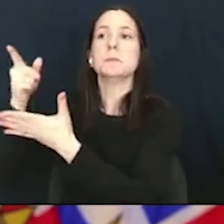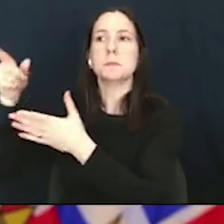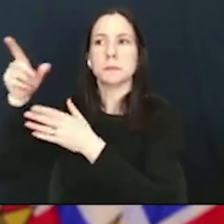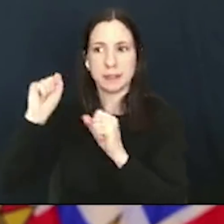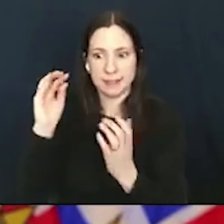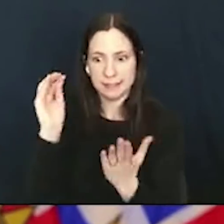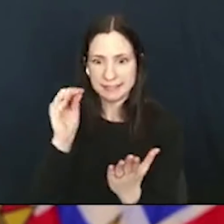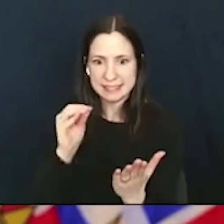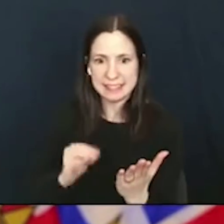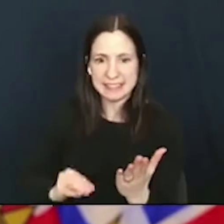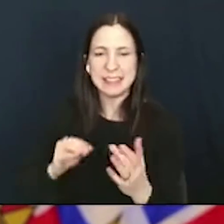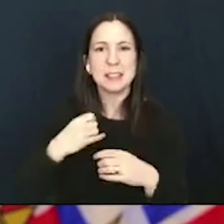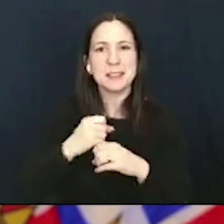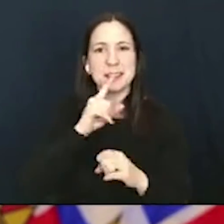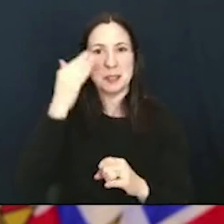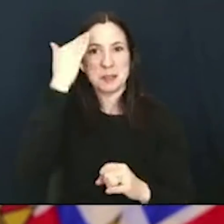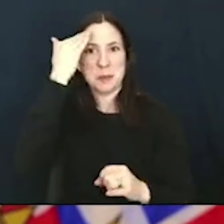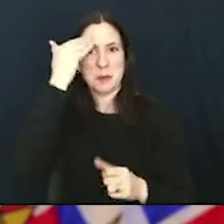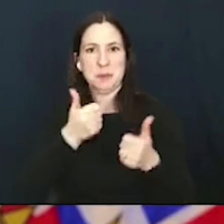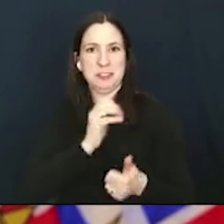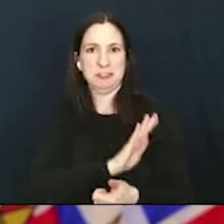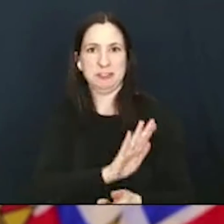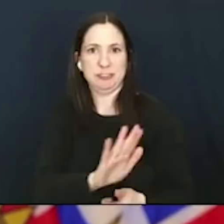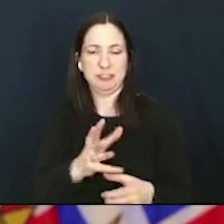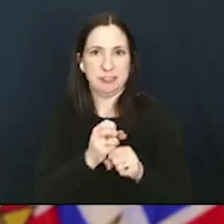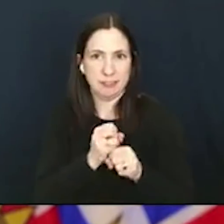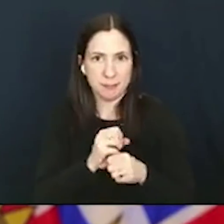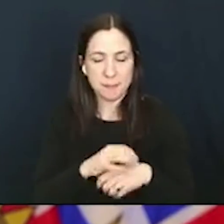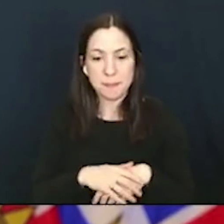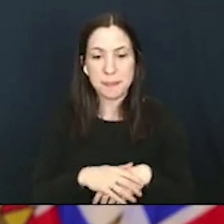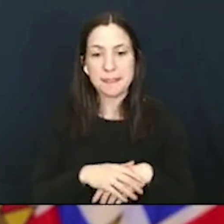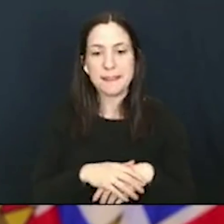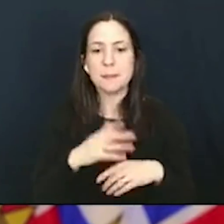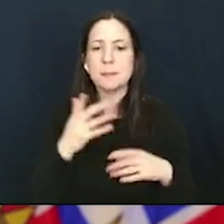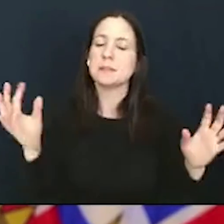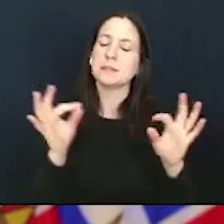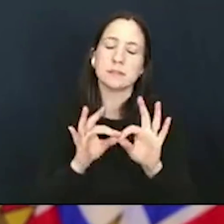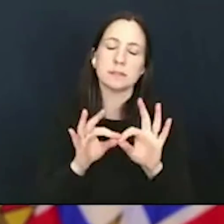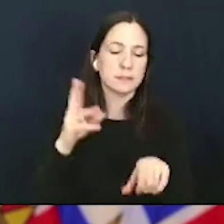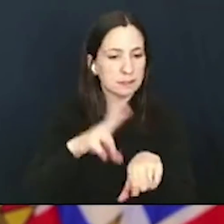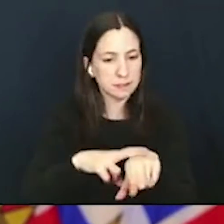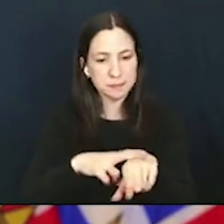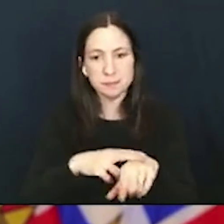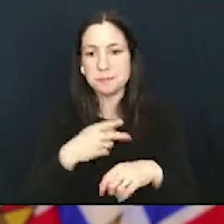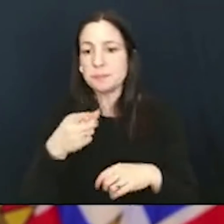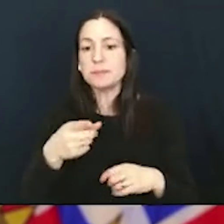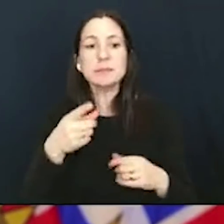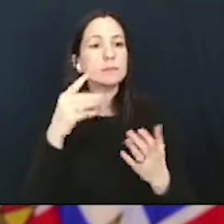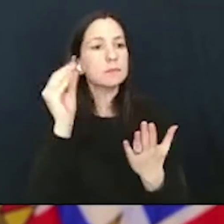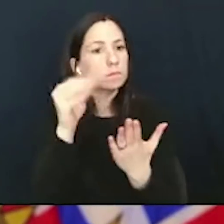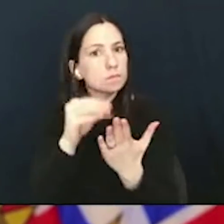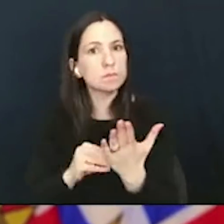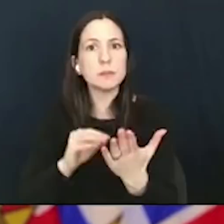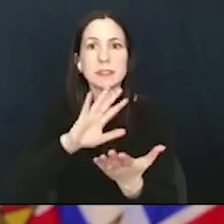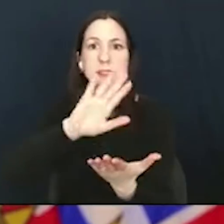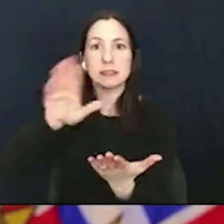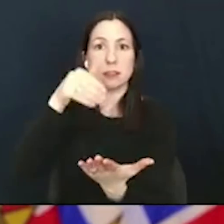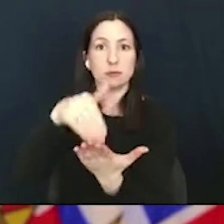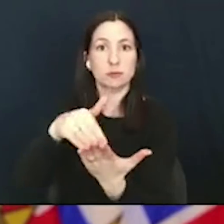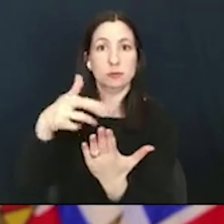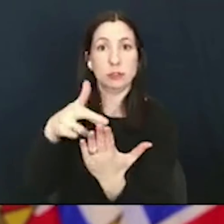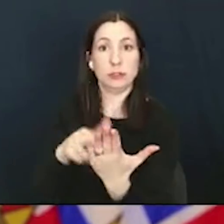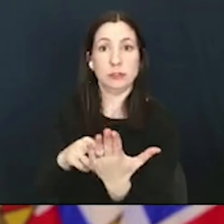to register, to book their appointments, to get their immunization, to have that recorded in our central